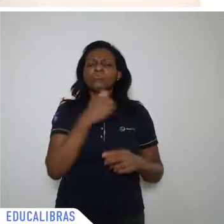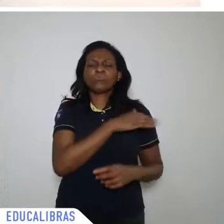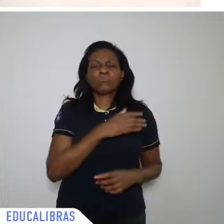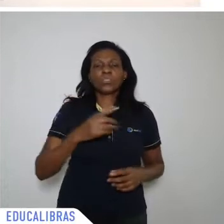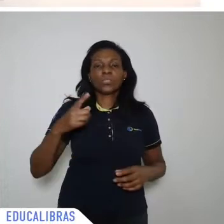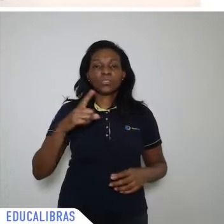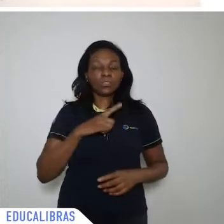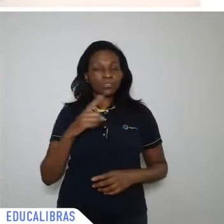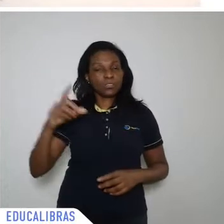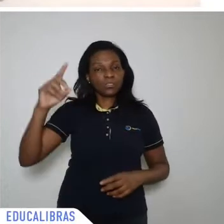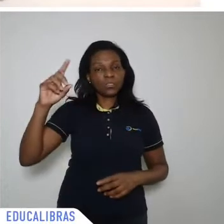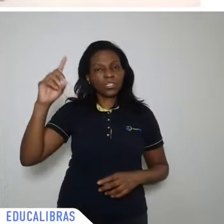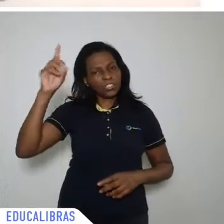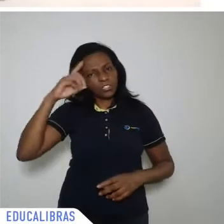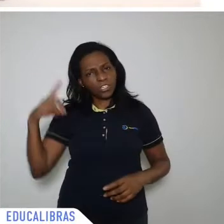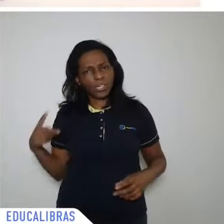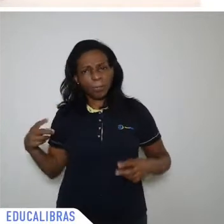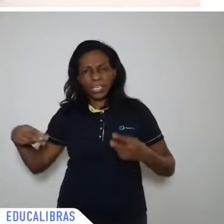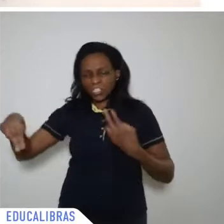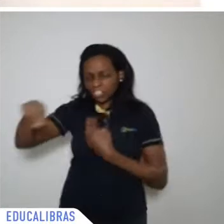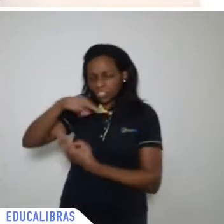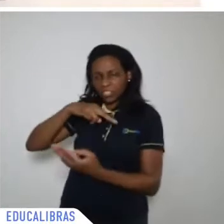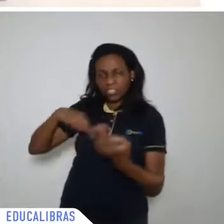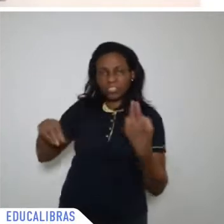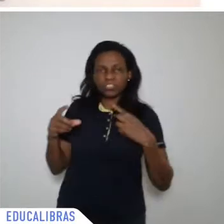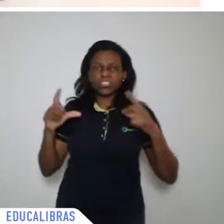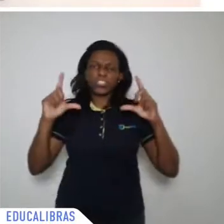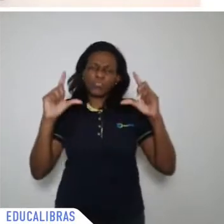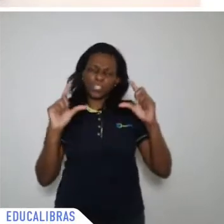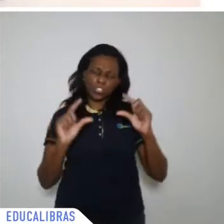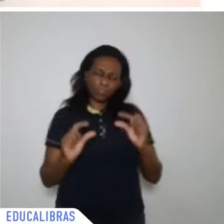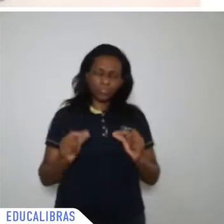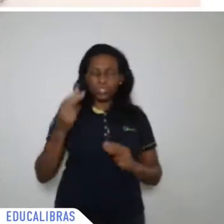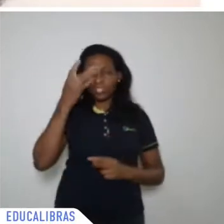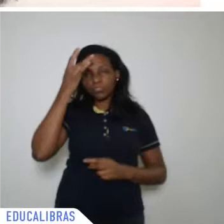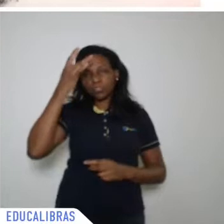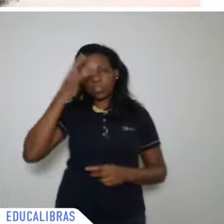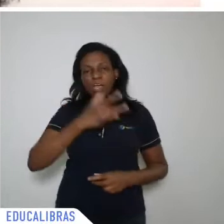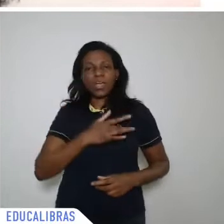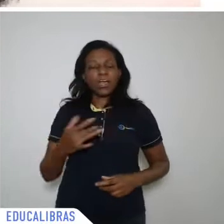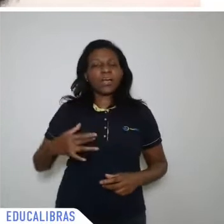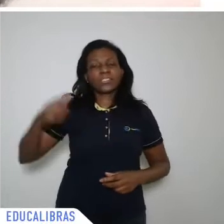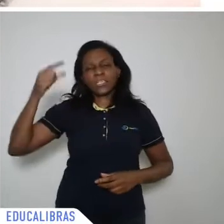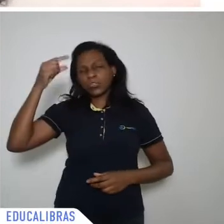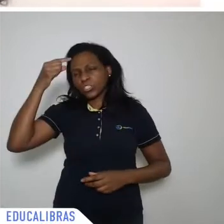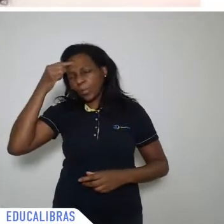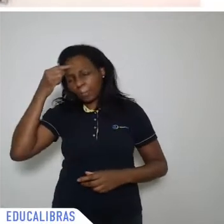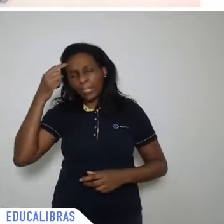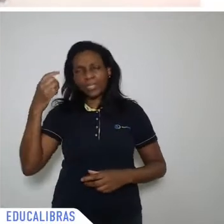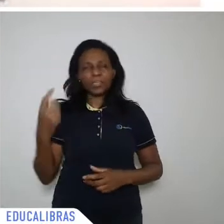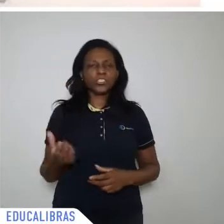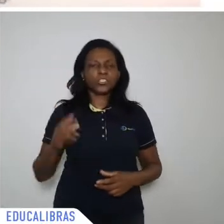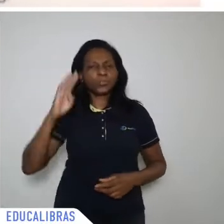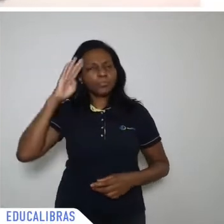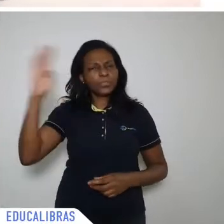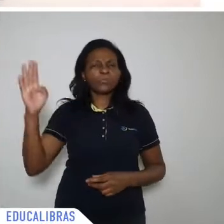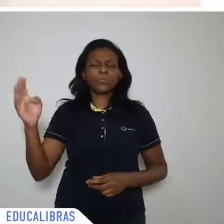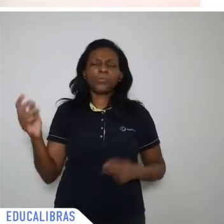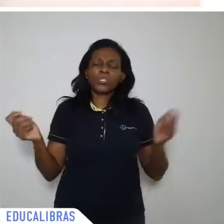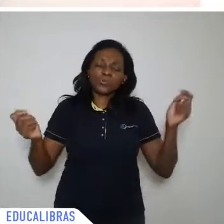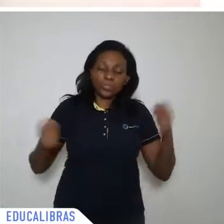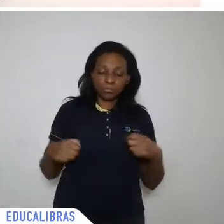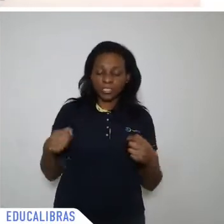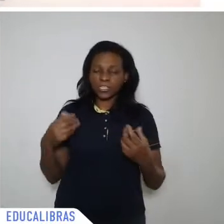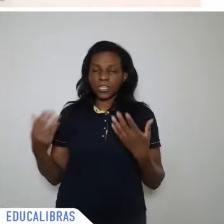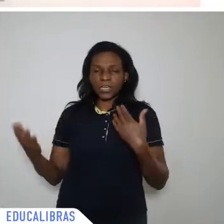any other sort of fascism that is in our daily routine that keep on affecting our